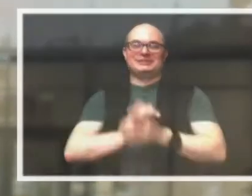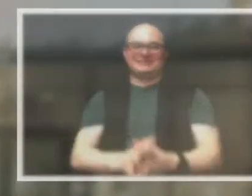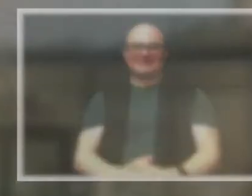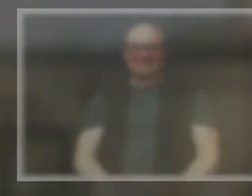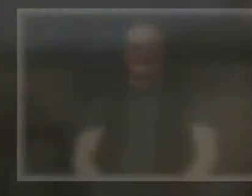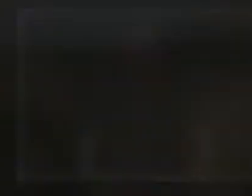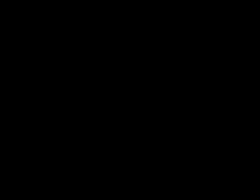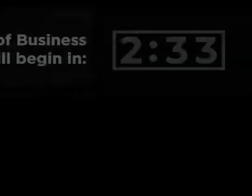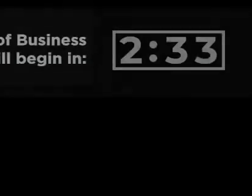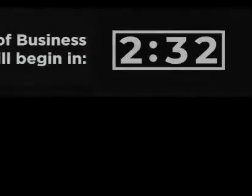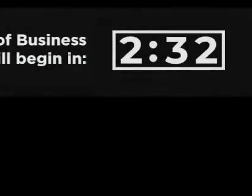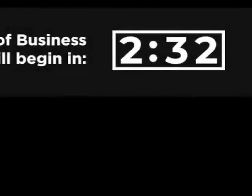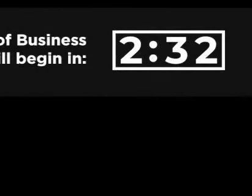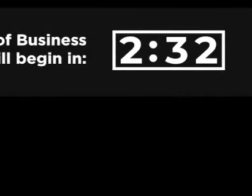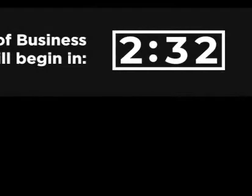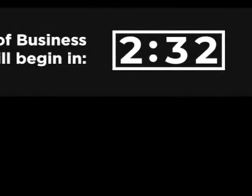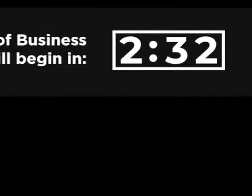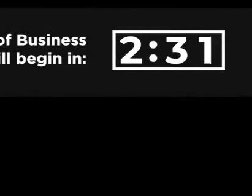congratulations.